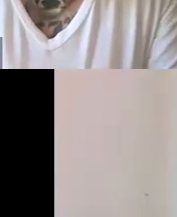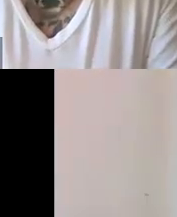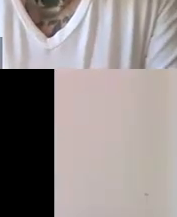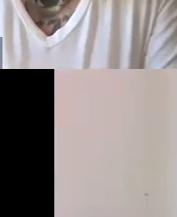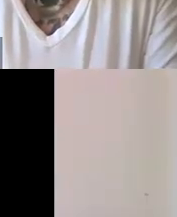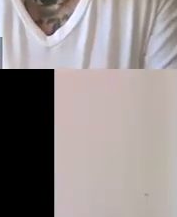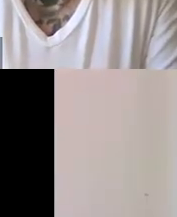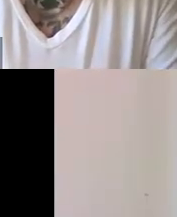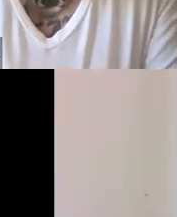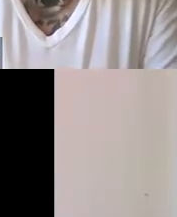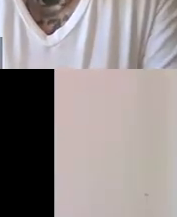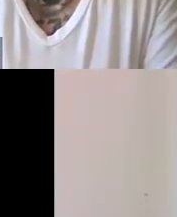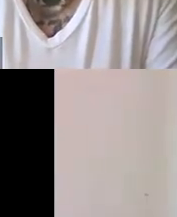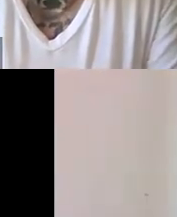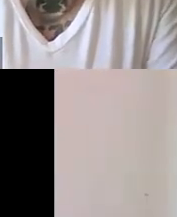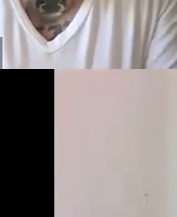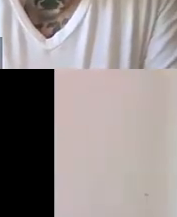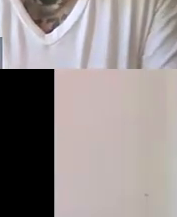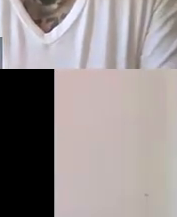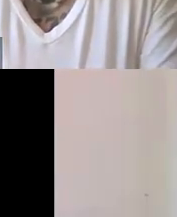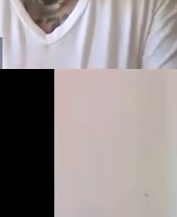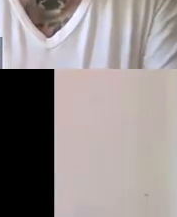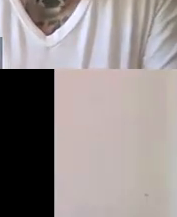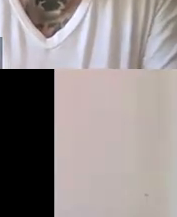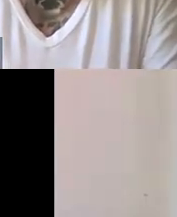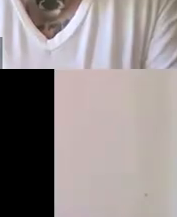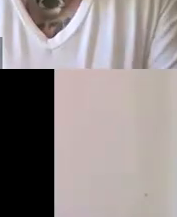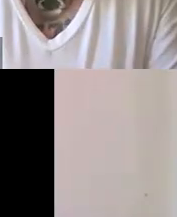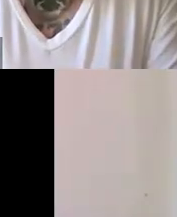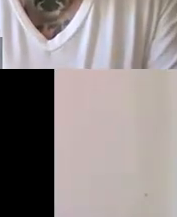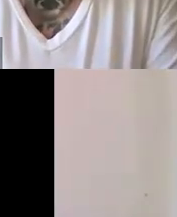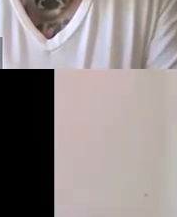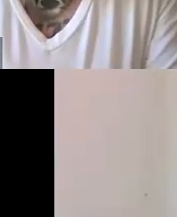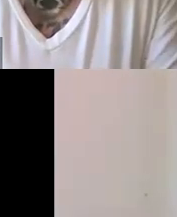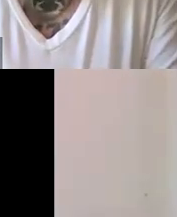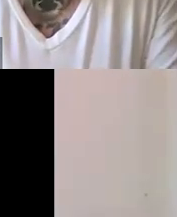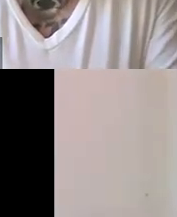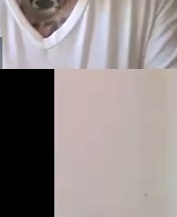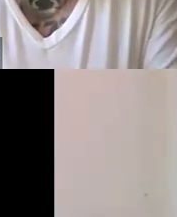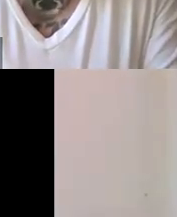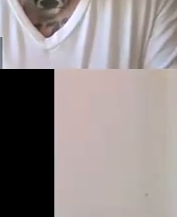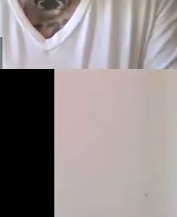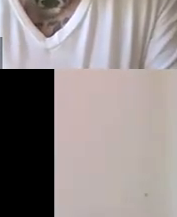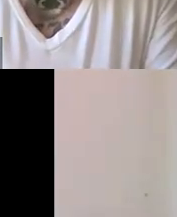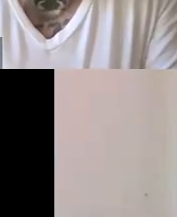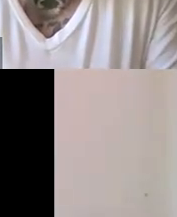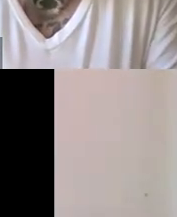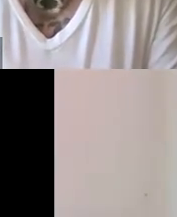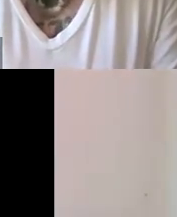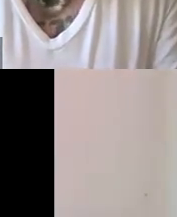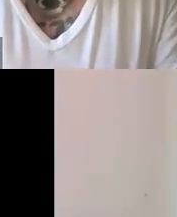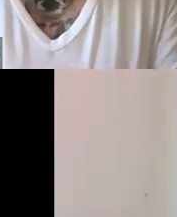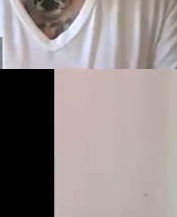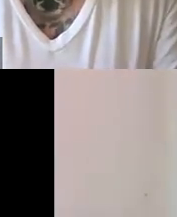very serious emotional, physical, and sexual harm and violence and